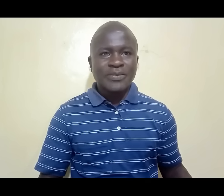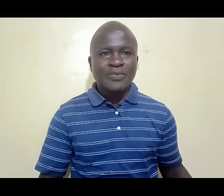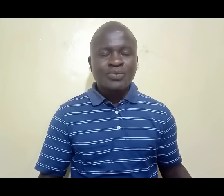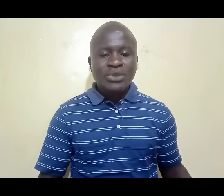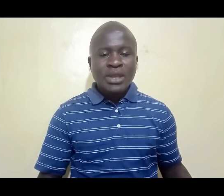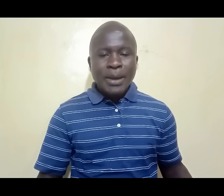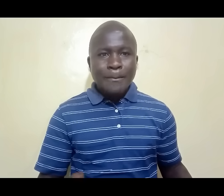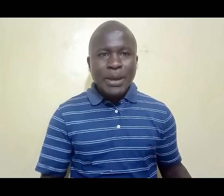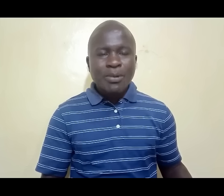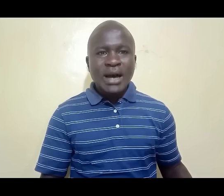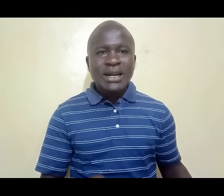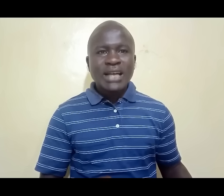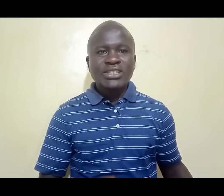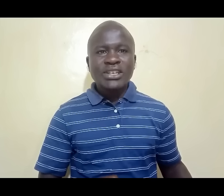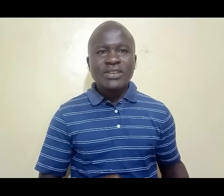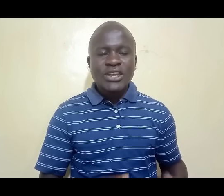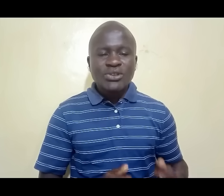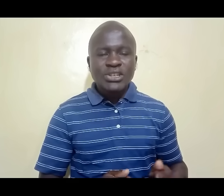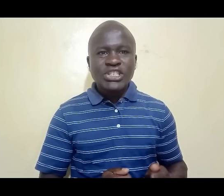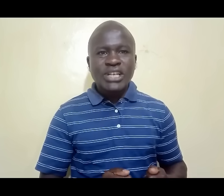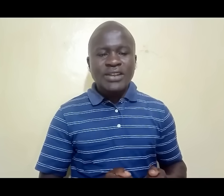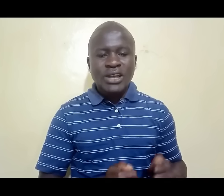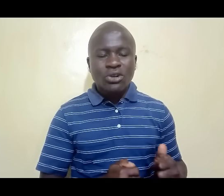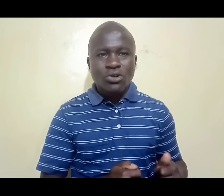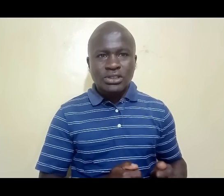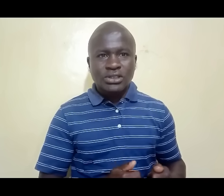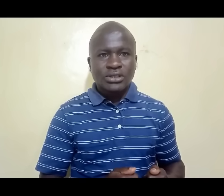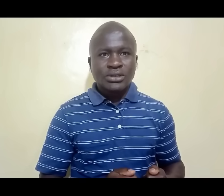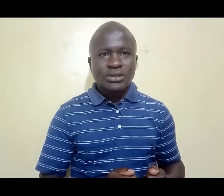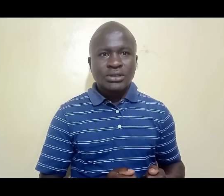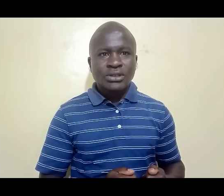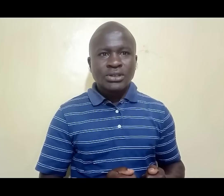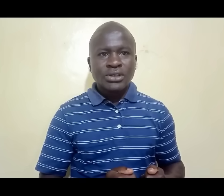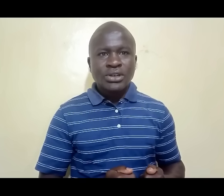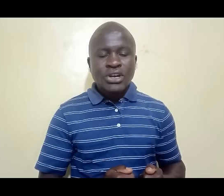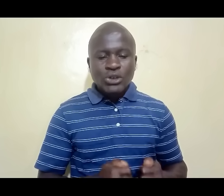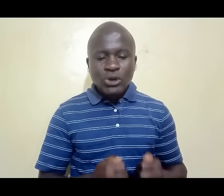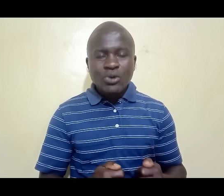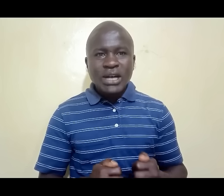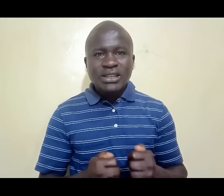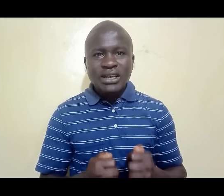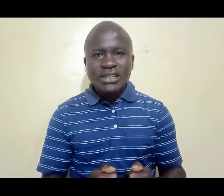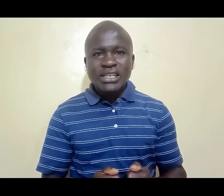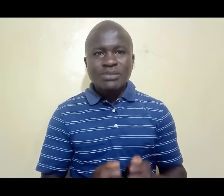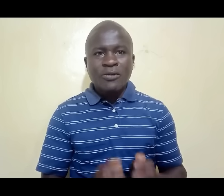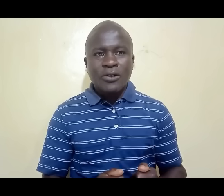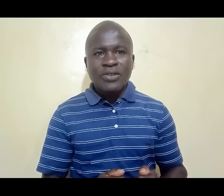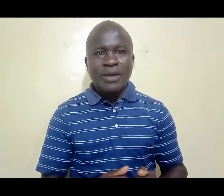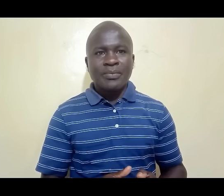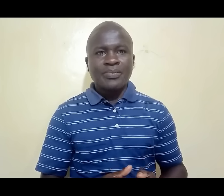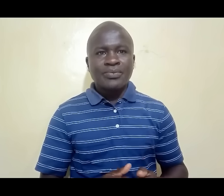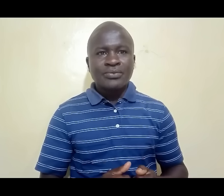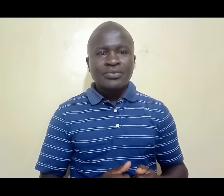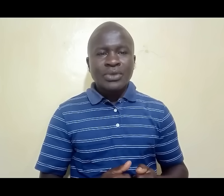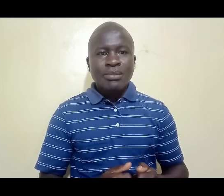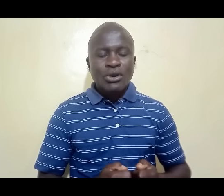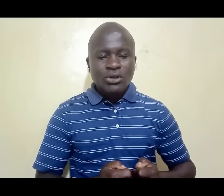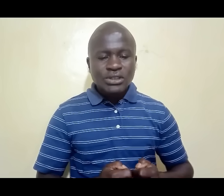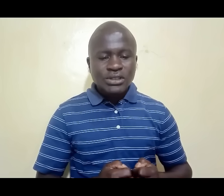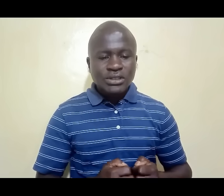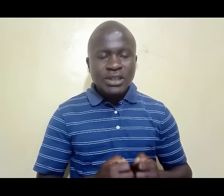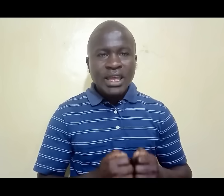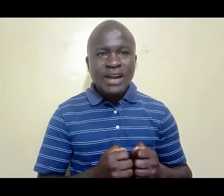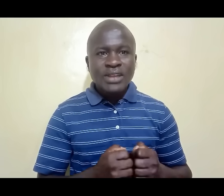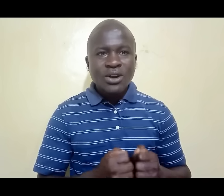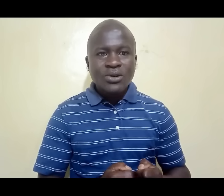counted. People are urging the judiciary, the courts, to look at the cases before them